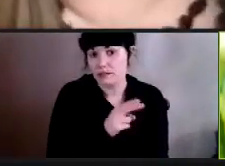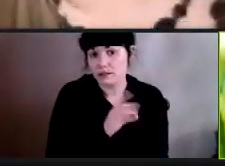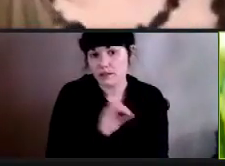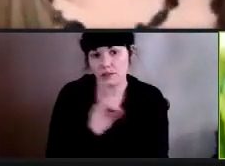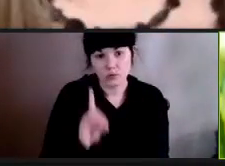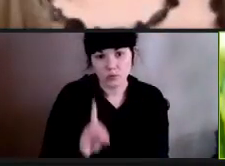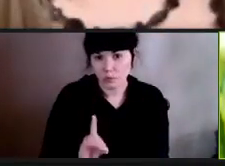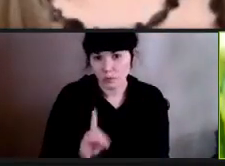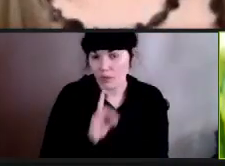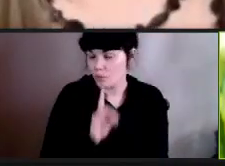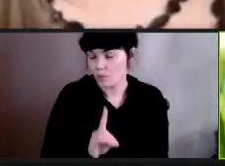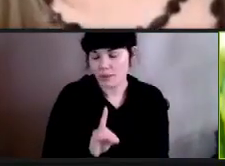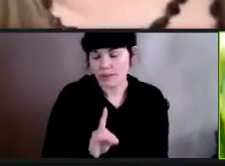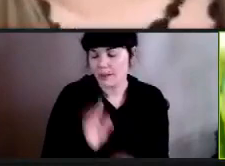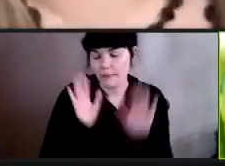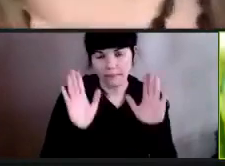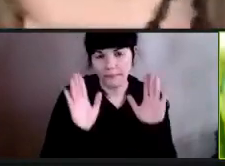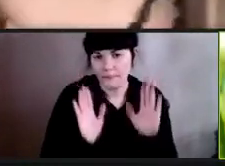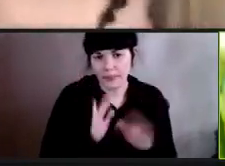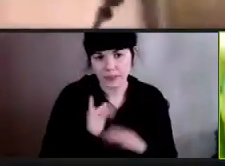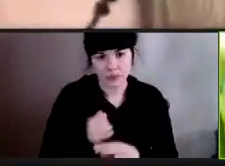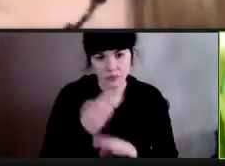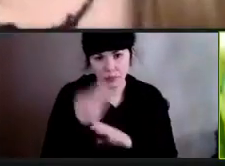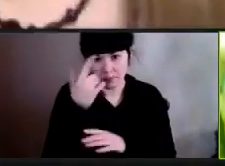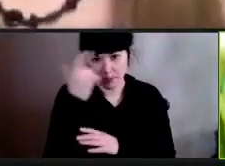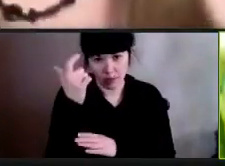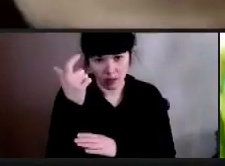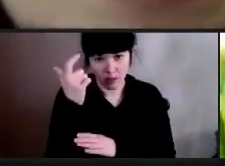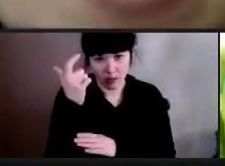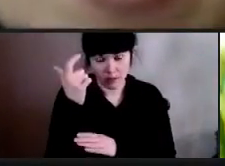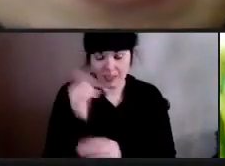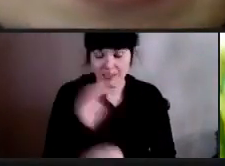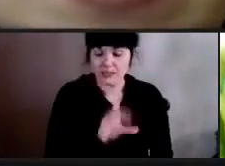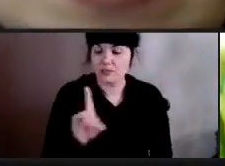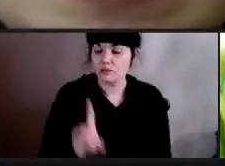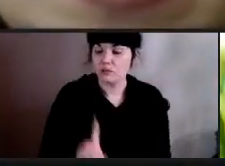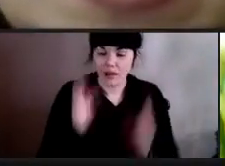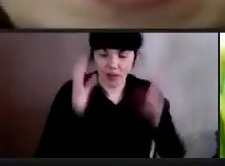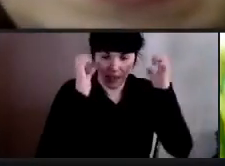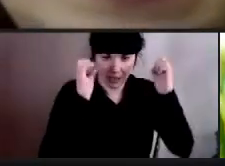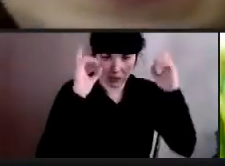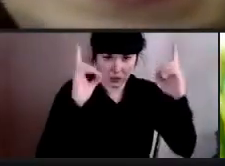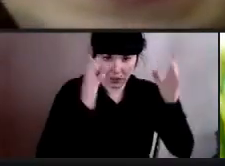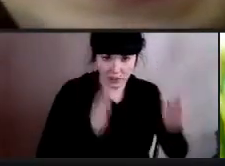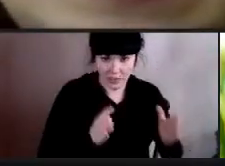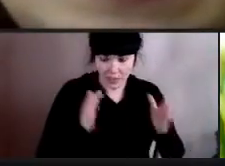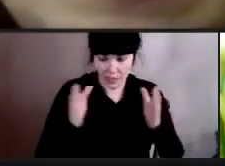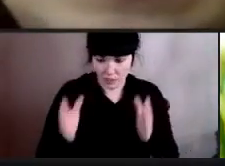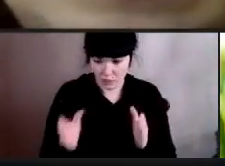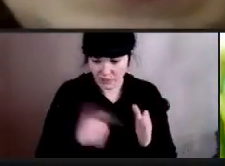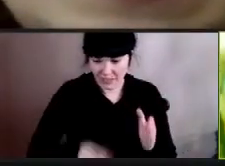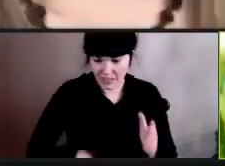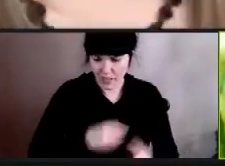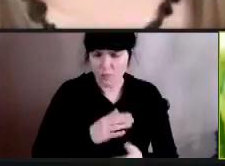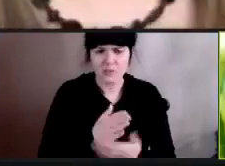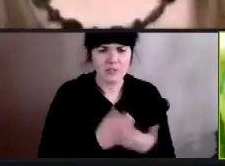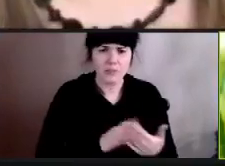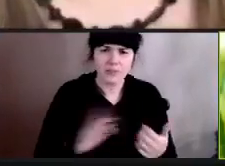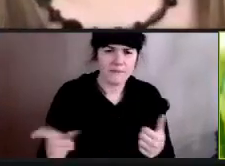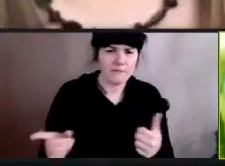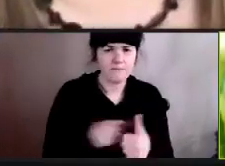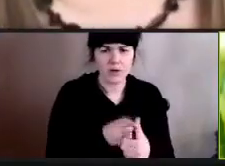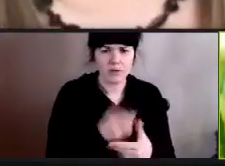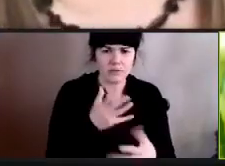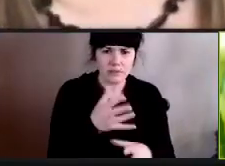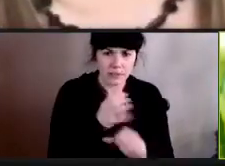Detroit were some of the first educators that I know of who were eligible to receive the vaccine. And